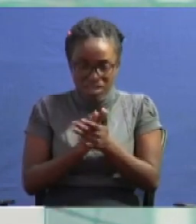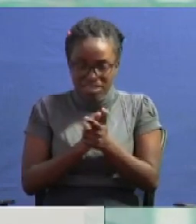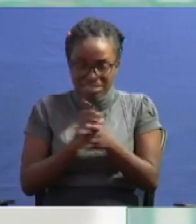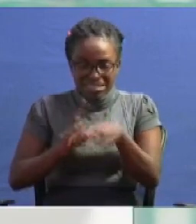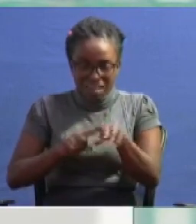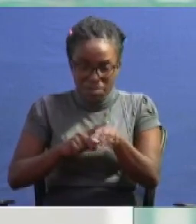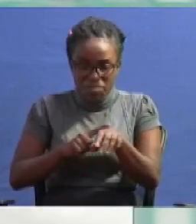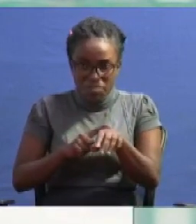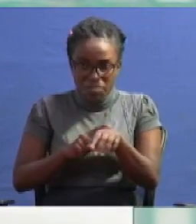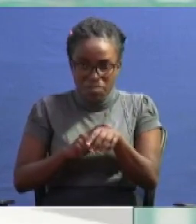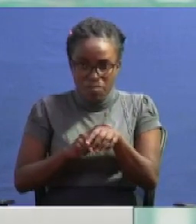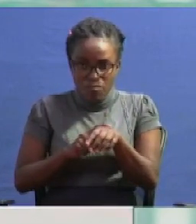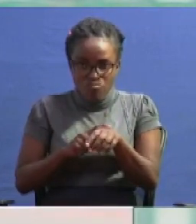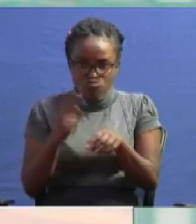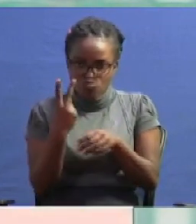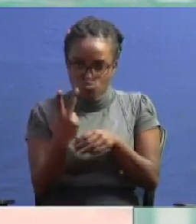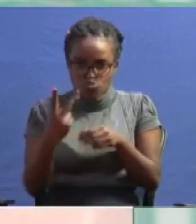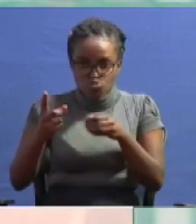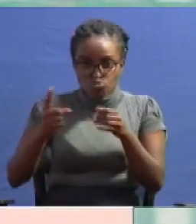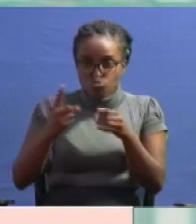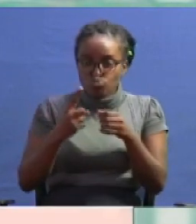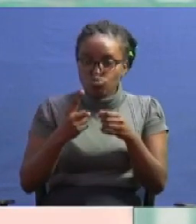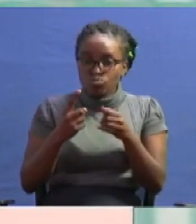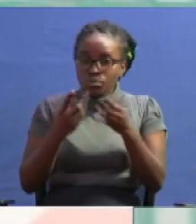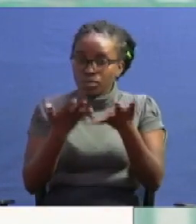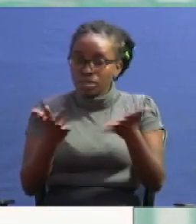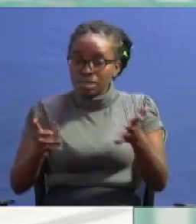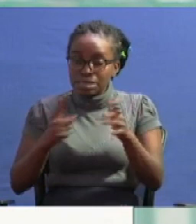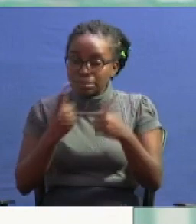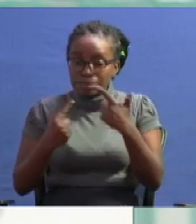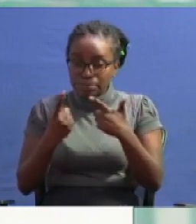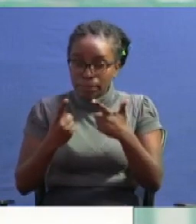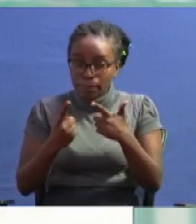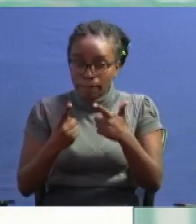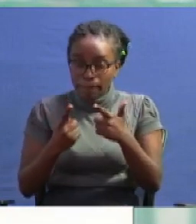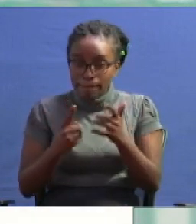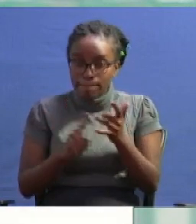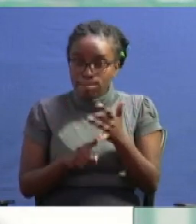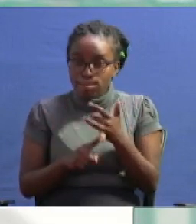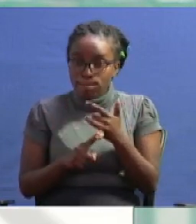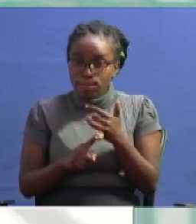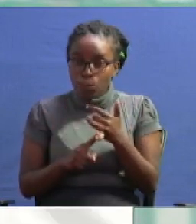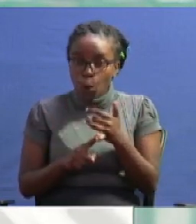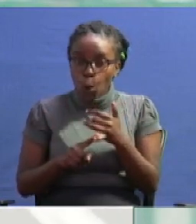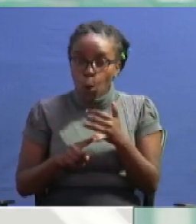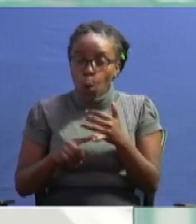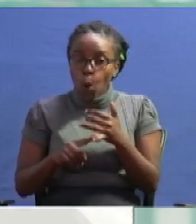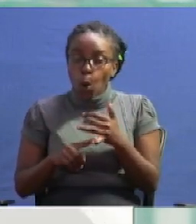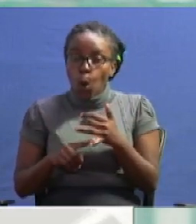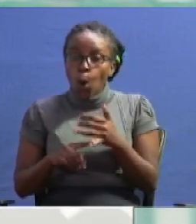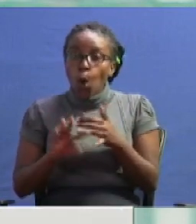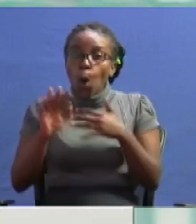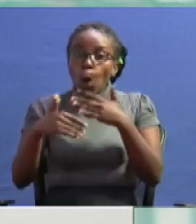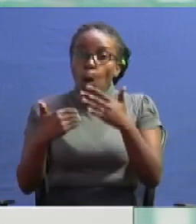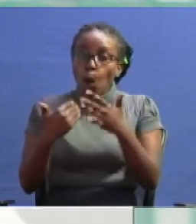they say two things. Number one, the basis upon which every relationship is founded